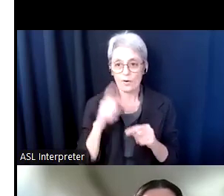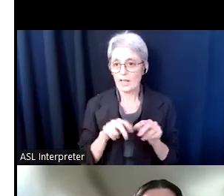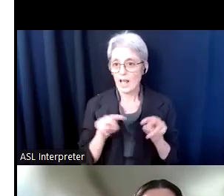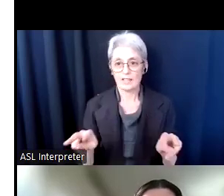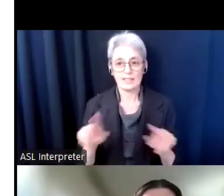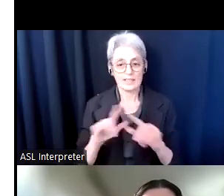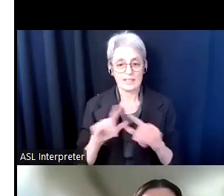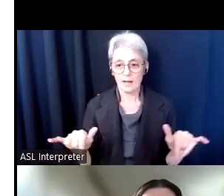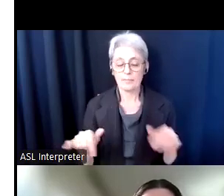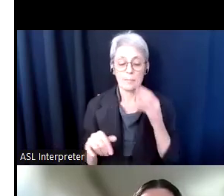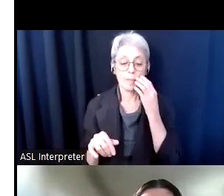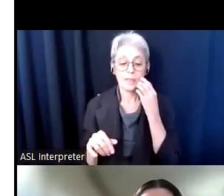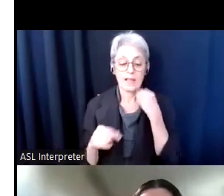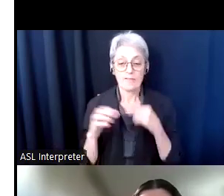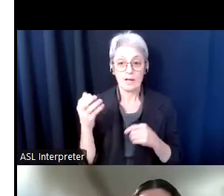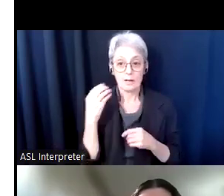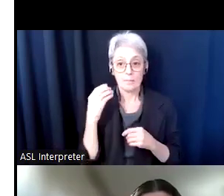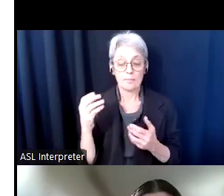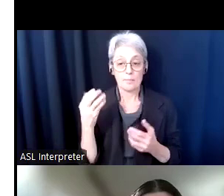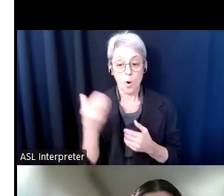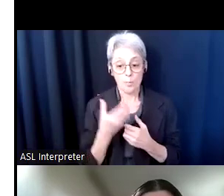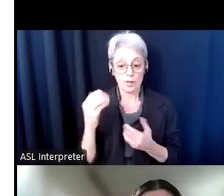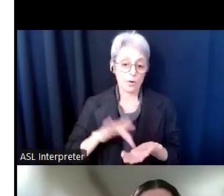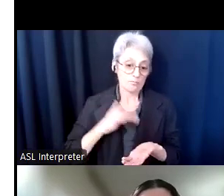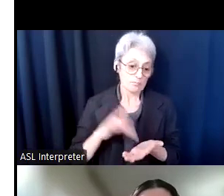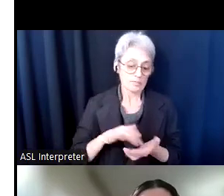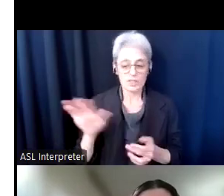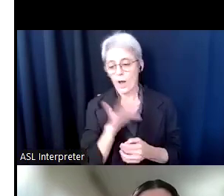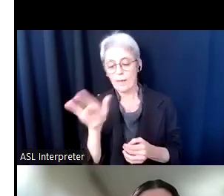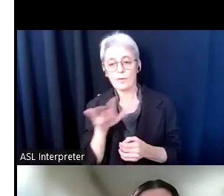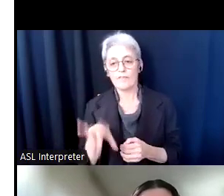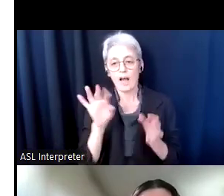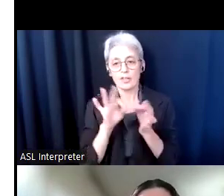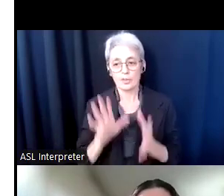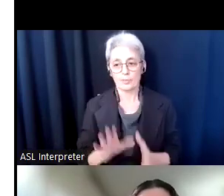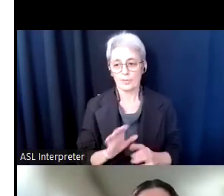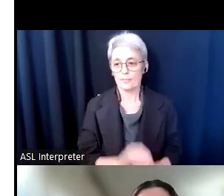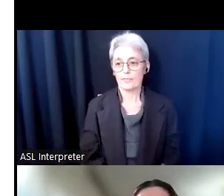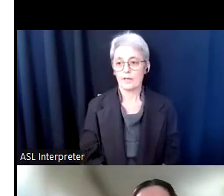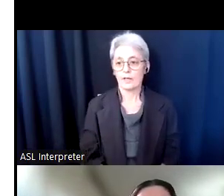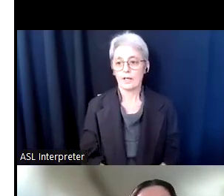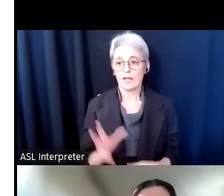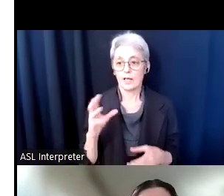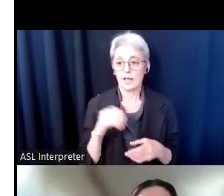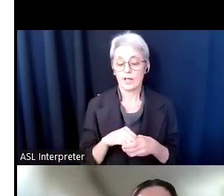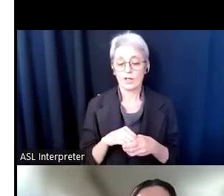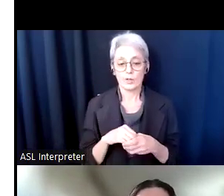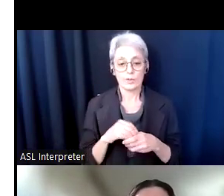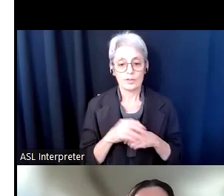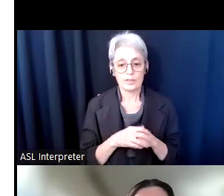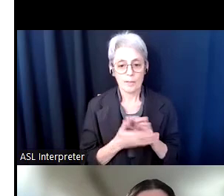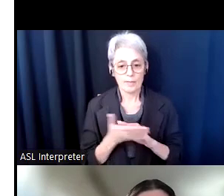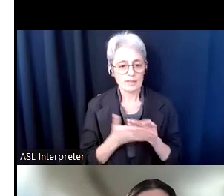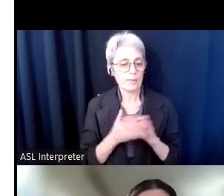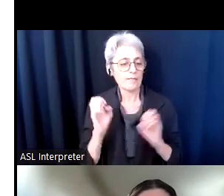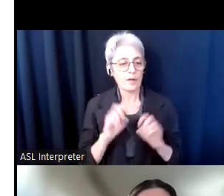swipe on your mobile device to find the ASL interpreter if you need to. This live webinar includes polls and evaluation questions. We appreciate your